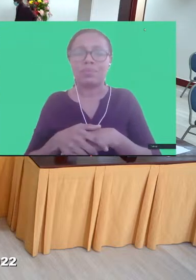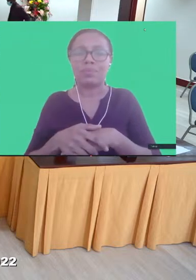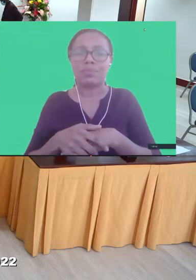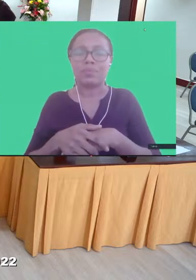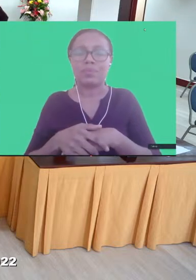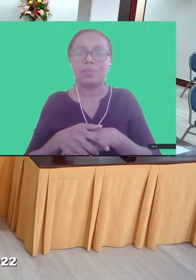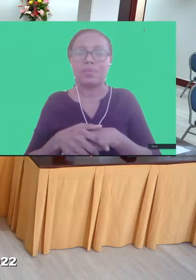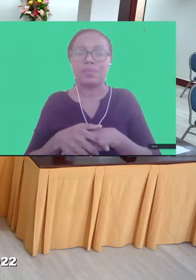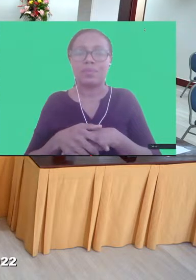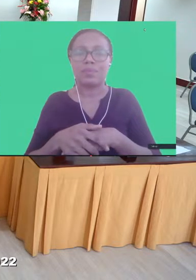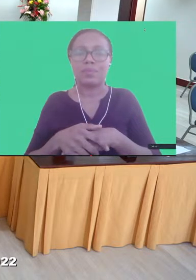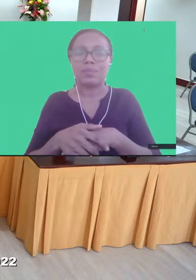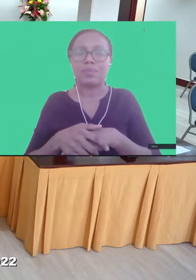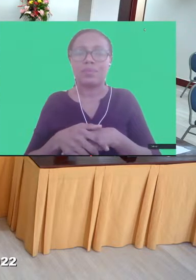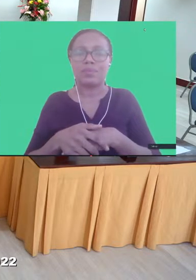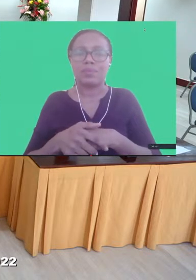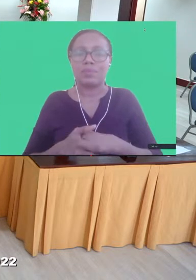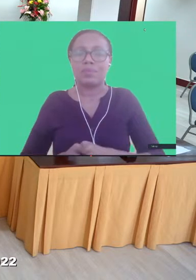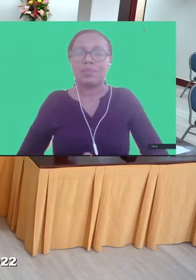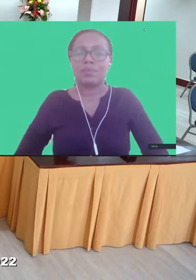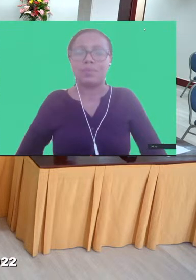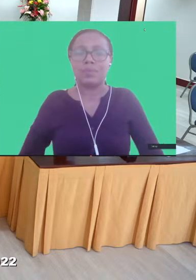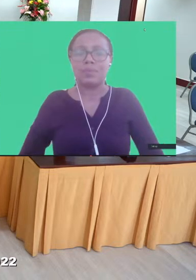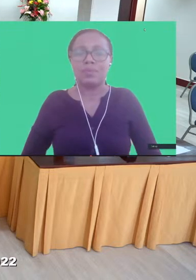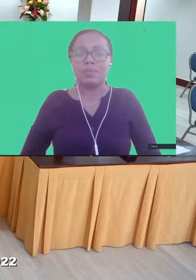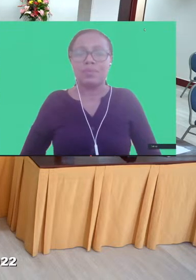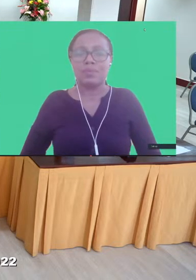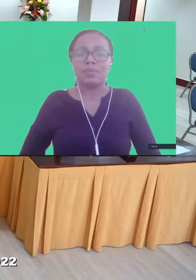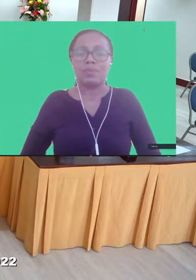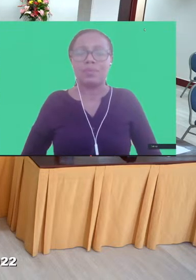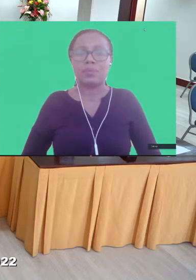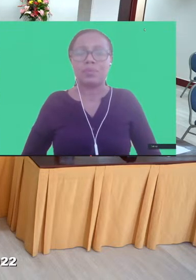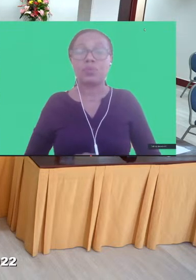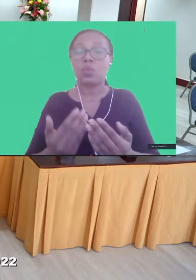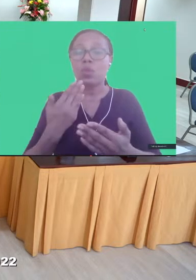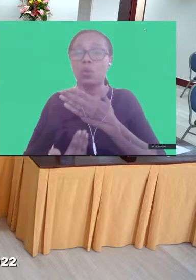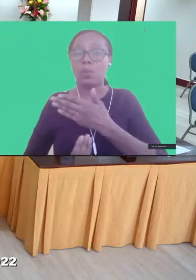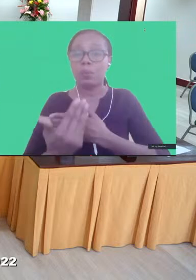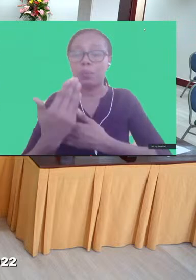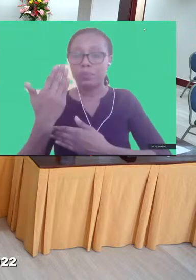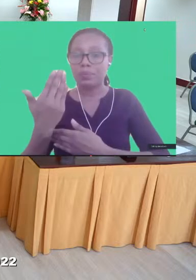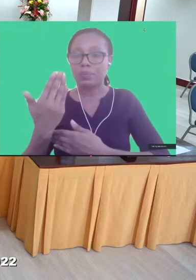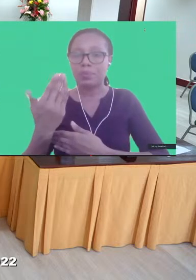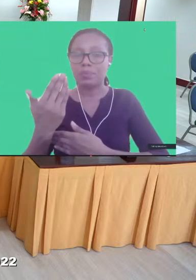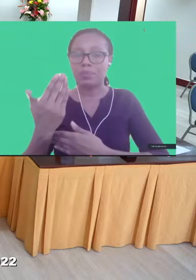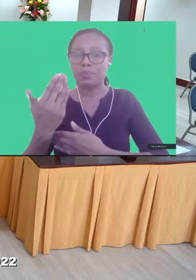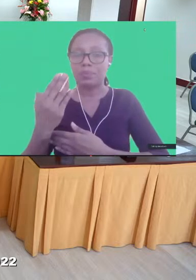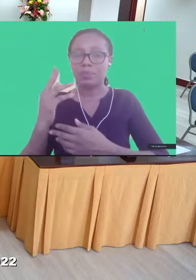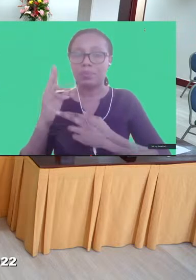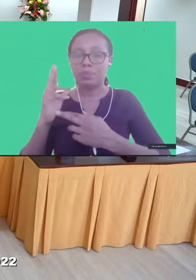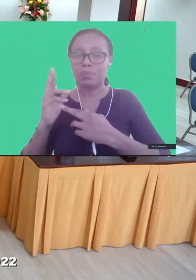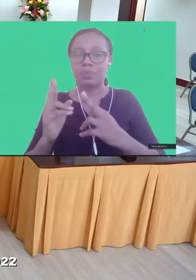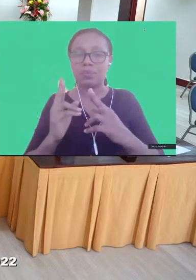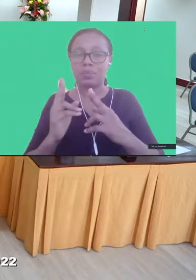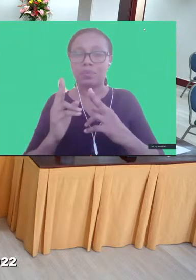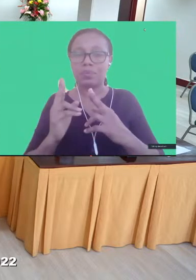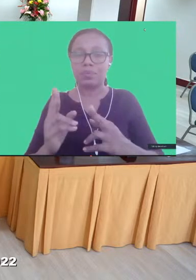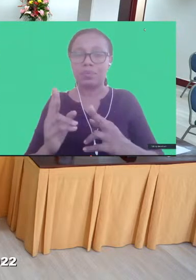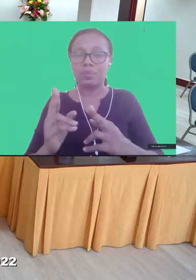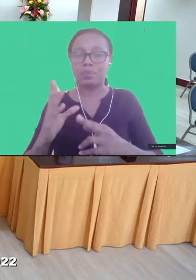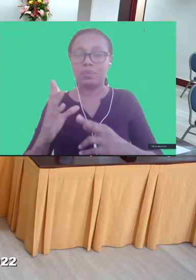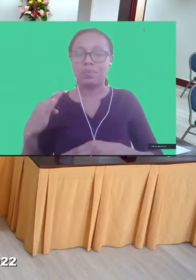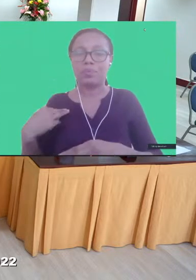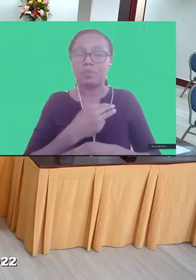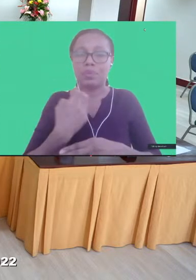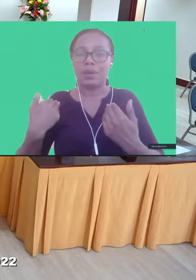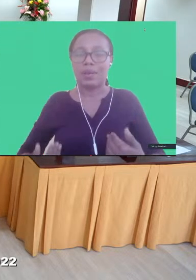Good morning, House, honorable members. My name is Keisha Reed. I'm the project manager in the Ministry of Energy, Small